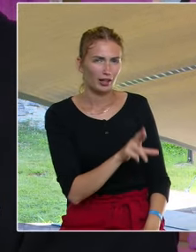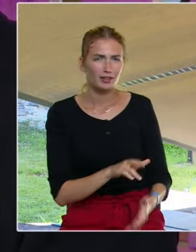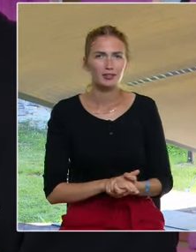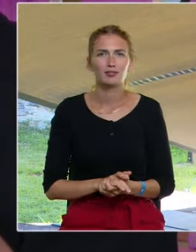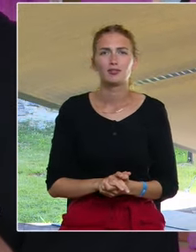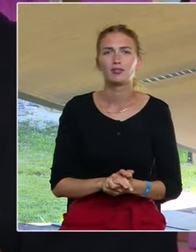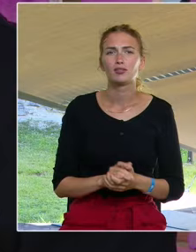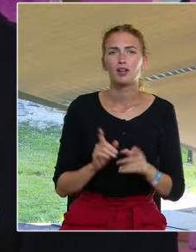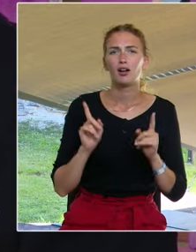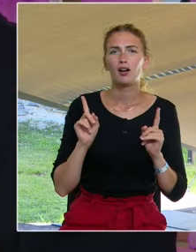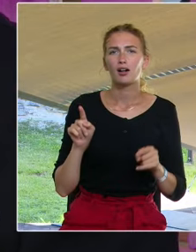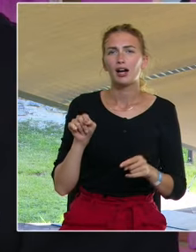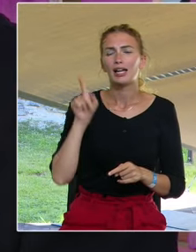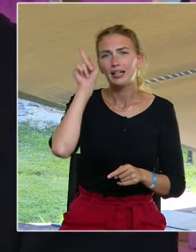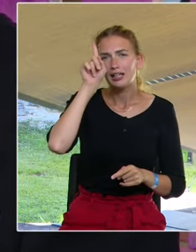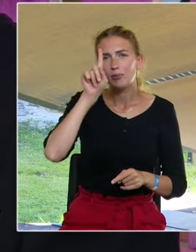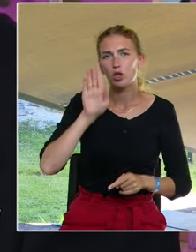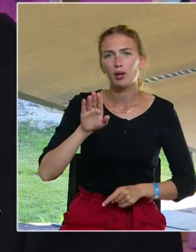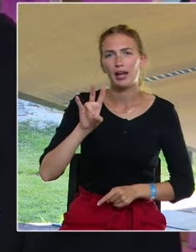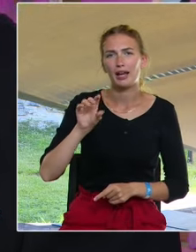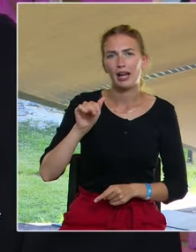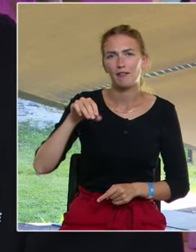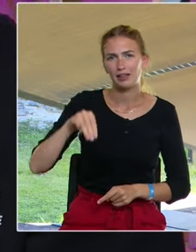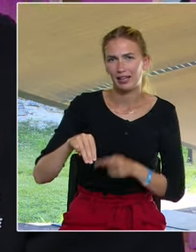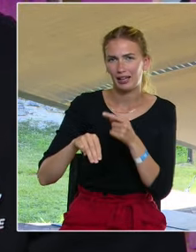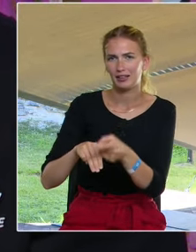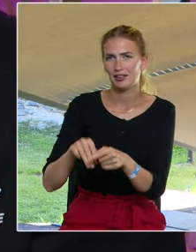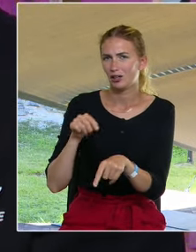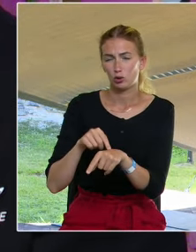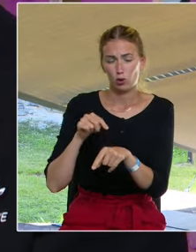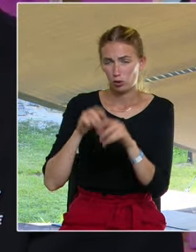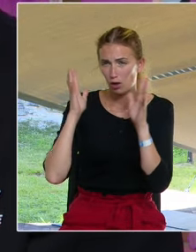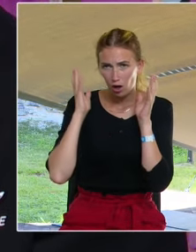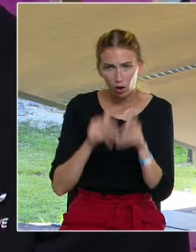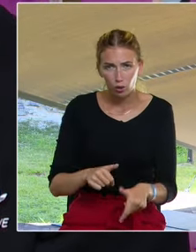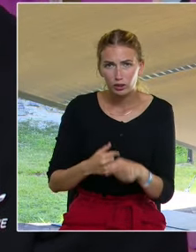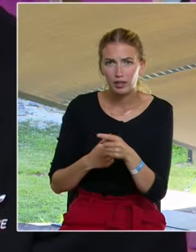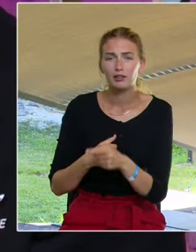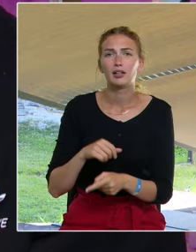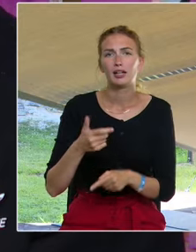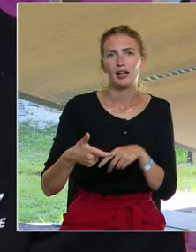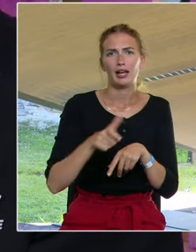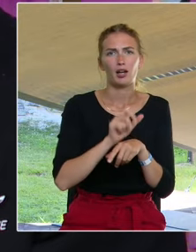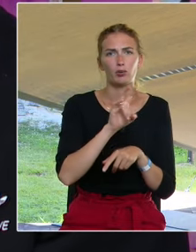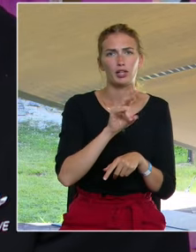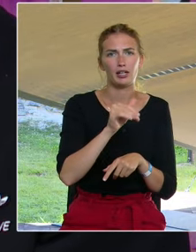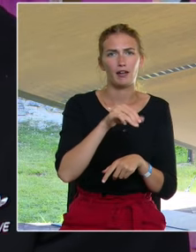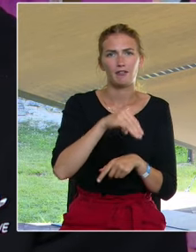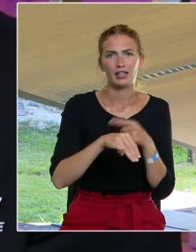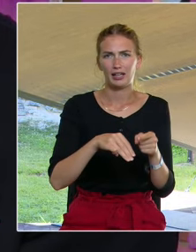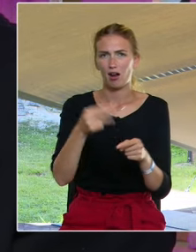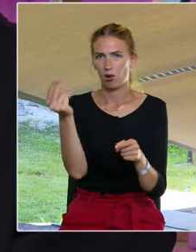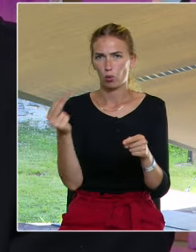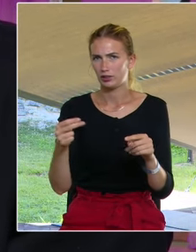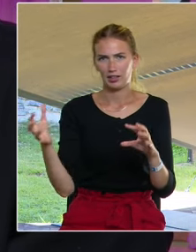The fact that these things are called NFT art in the first place, I think is a travesty. Most of NFTs have nothing to do with art. They're